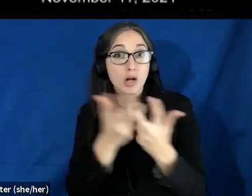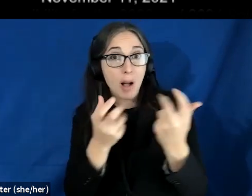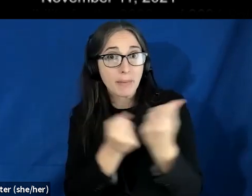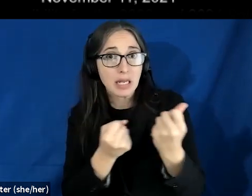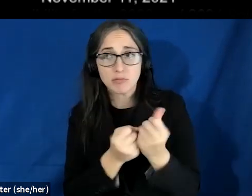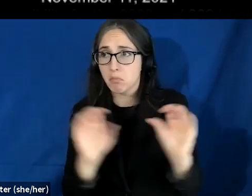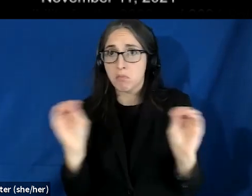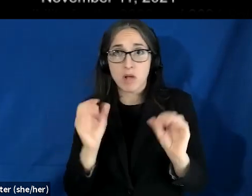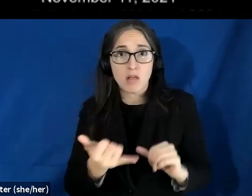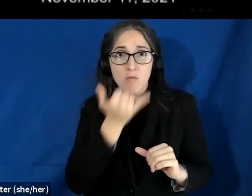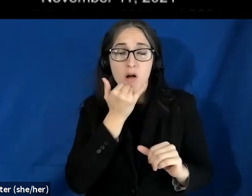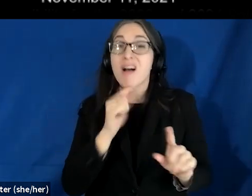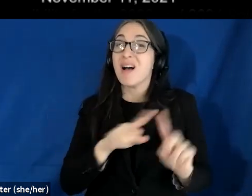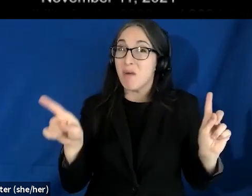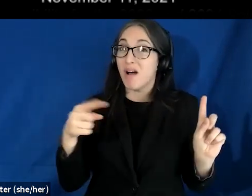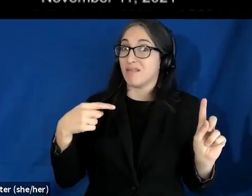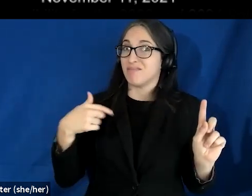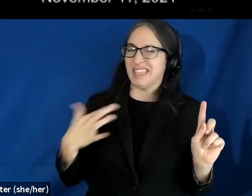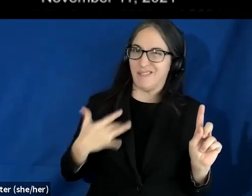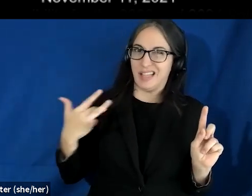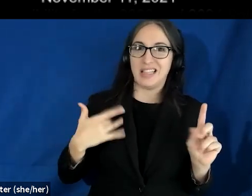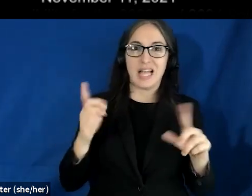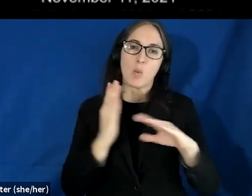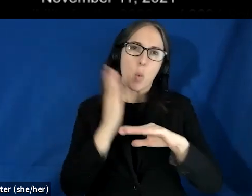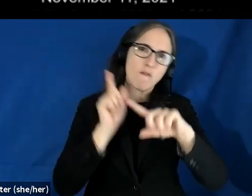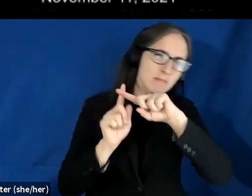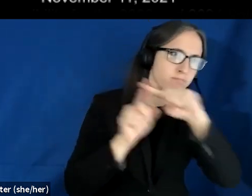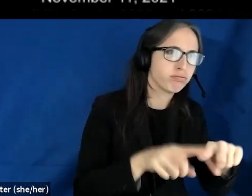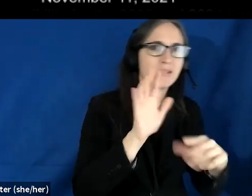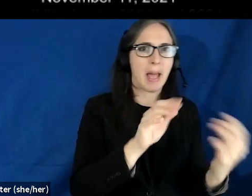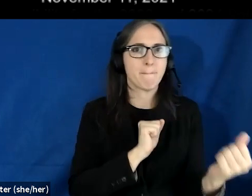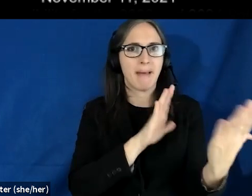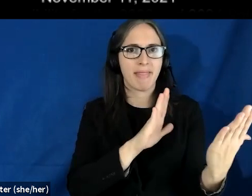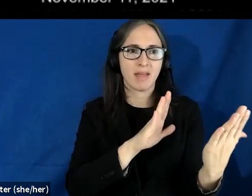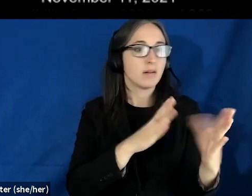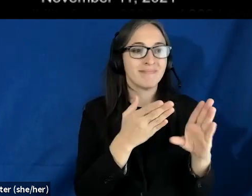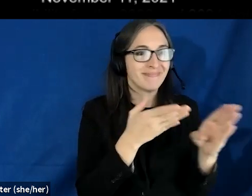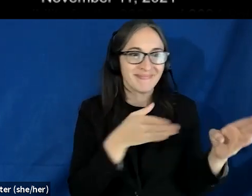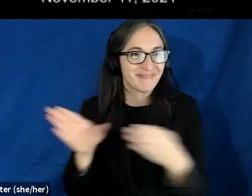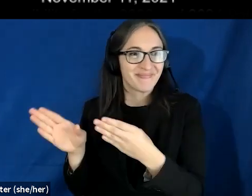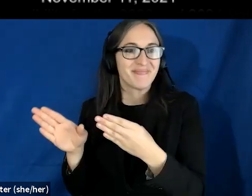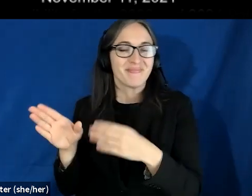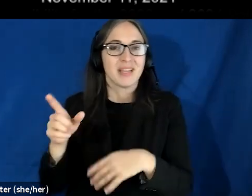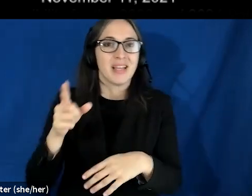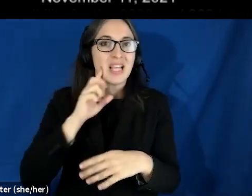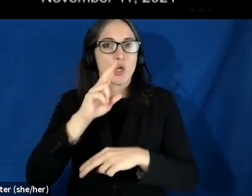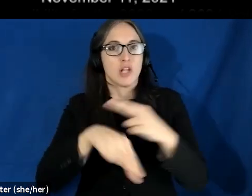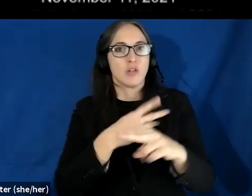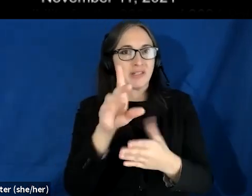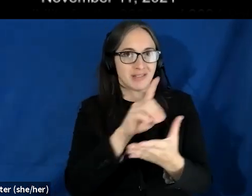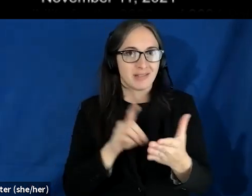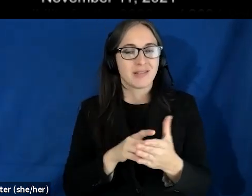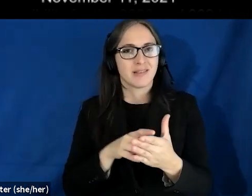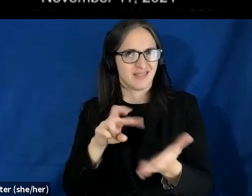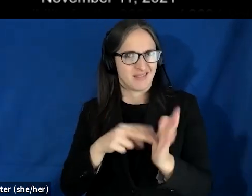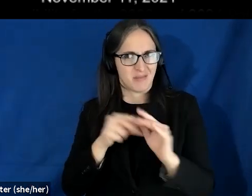than we need to and should. To a universal design of accessible and inclusive and sustainable products, environments,